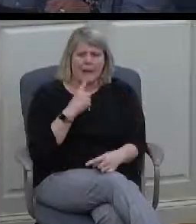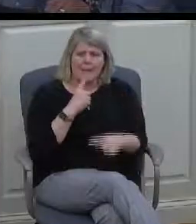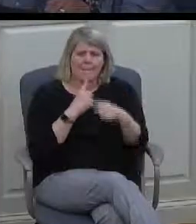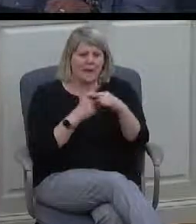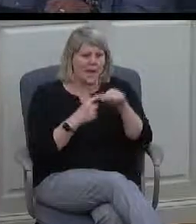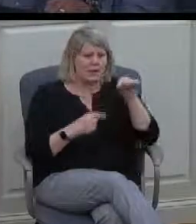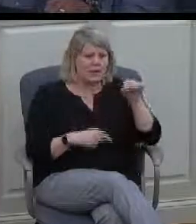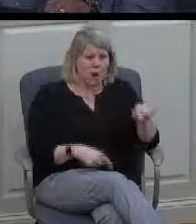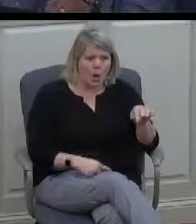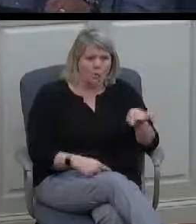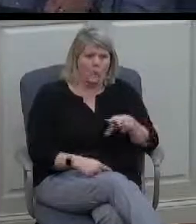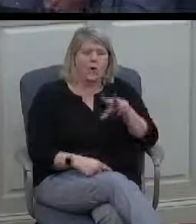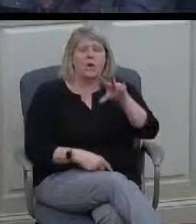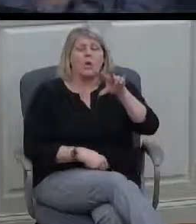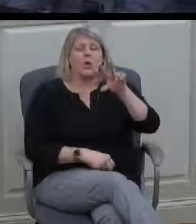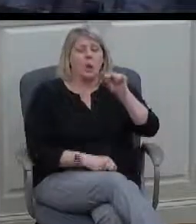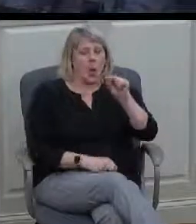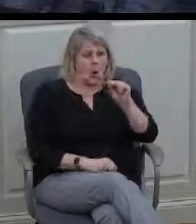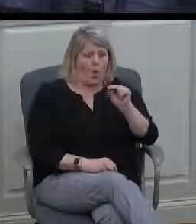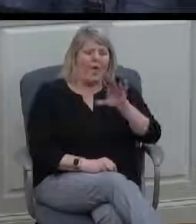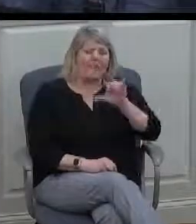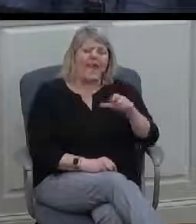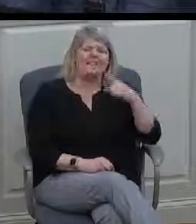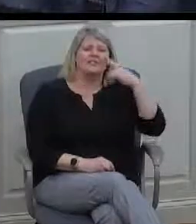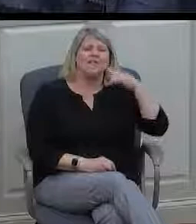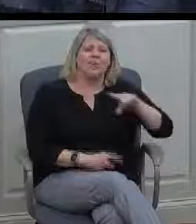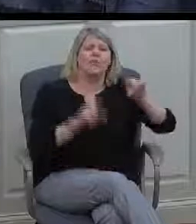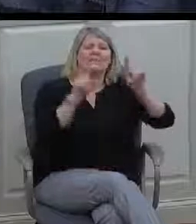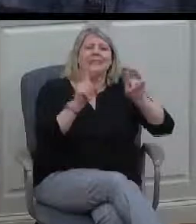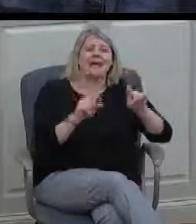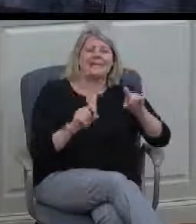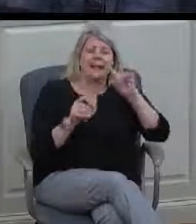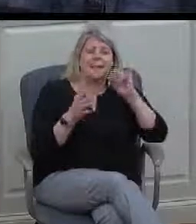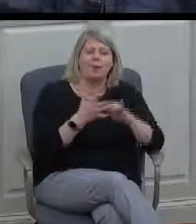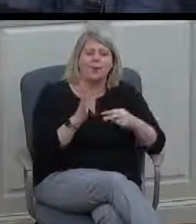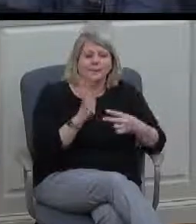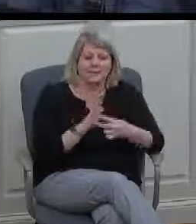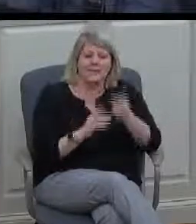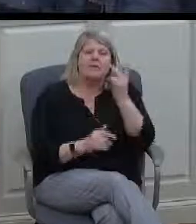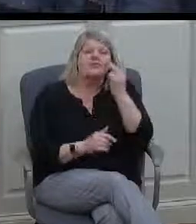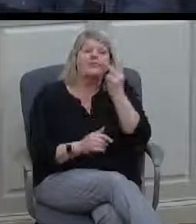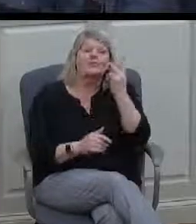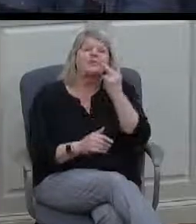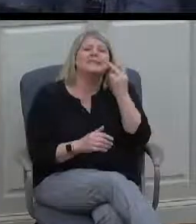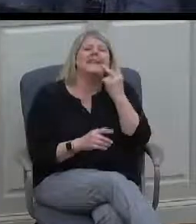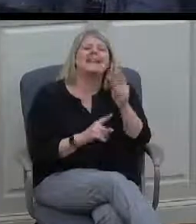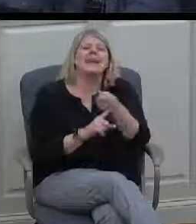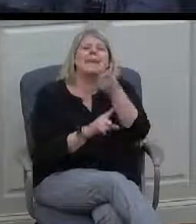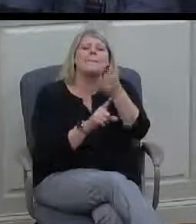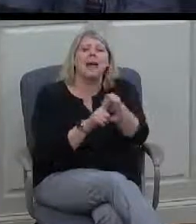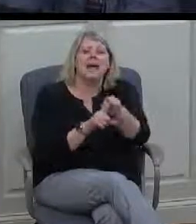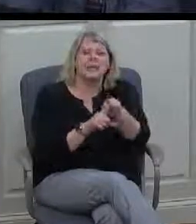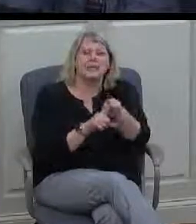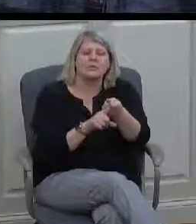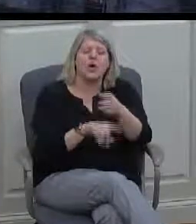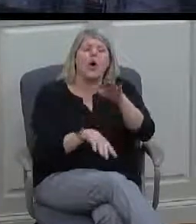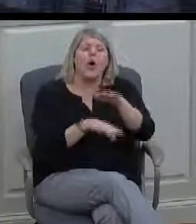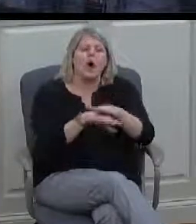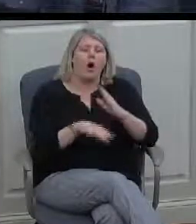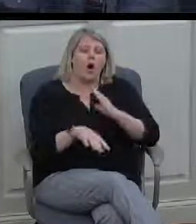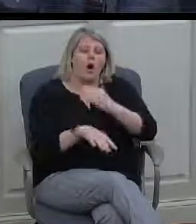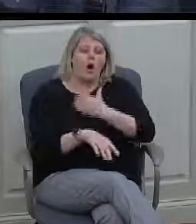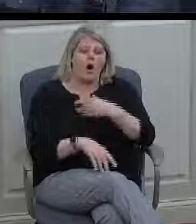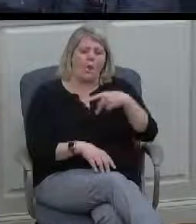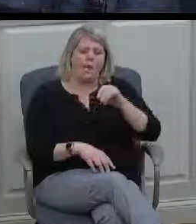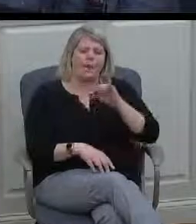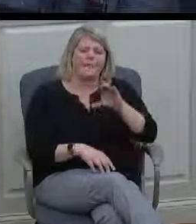Here we are. ultimately, those are a trial, really to see what the impact can be on additional public space downtown.